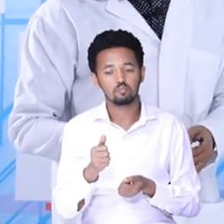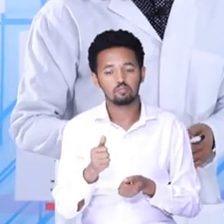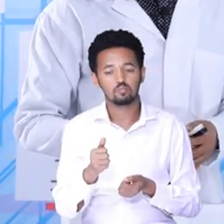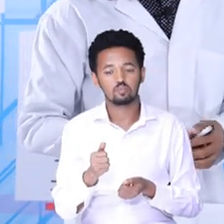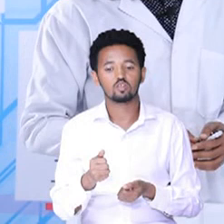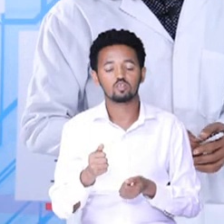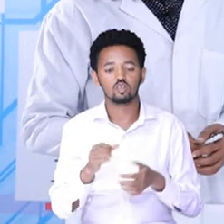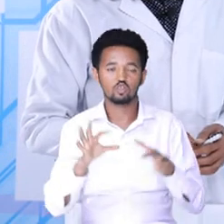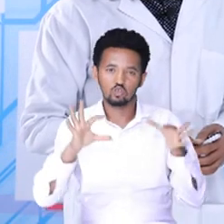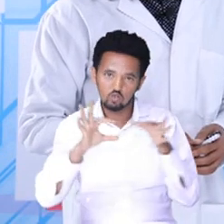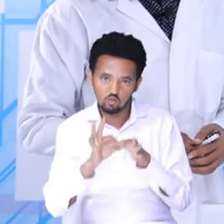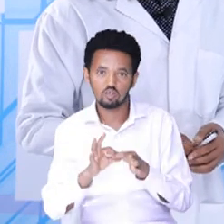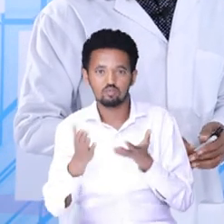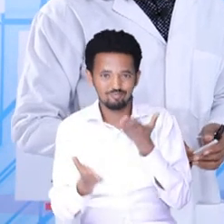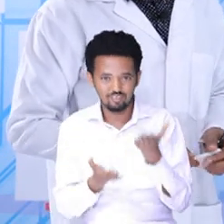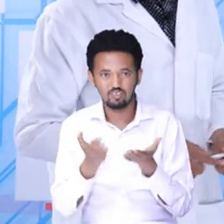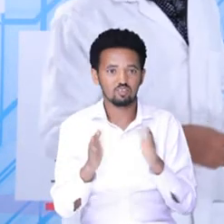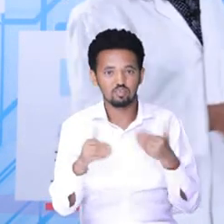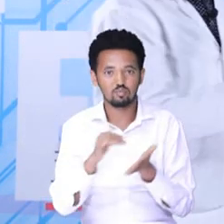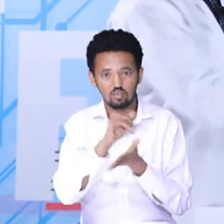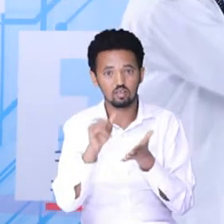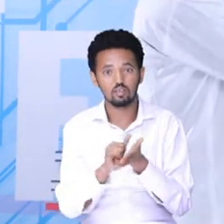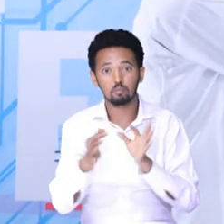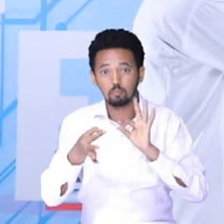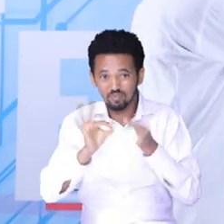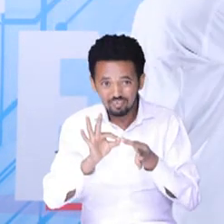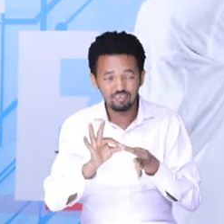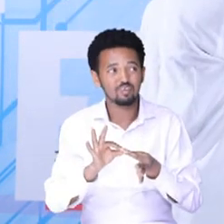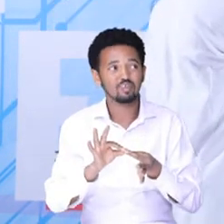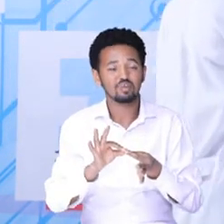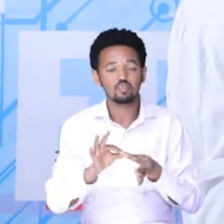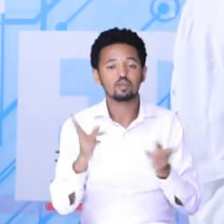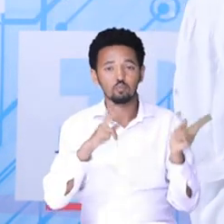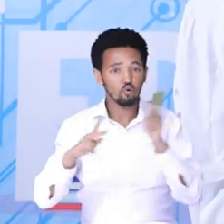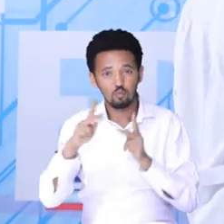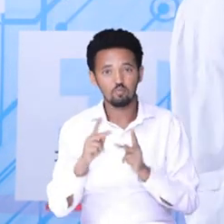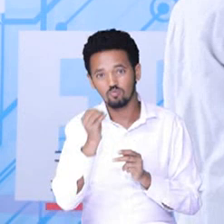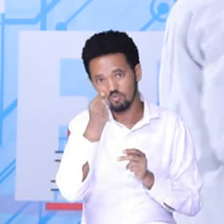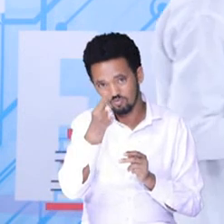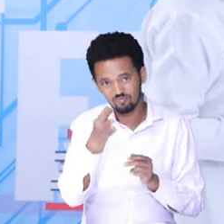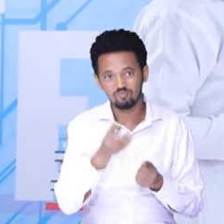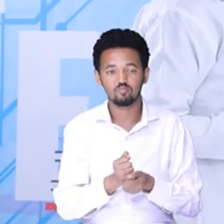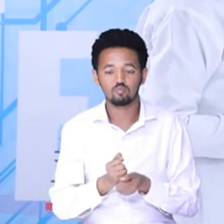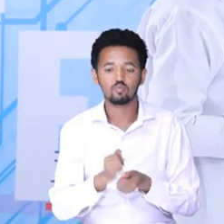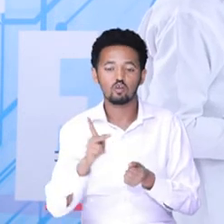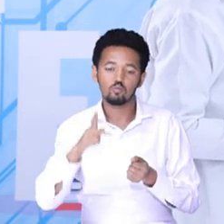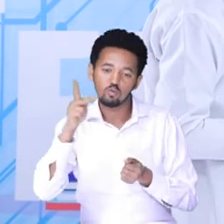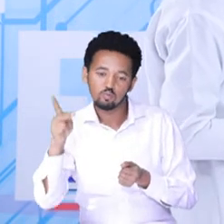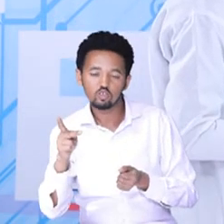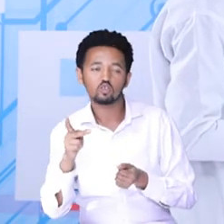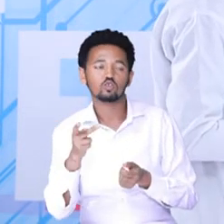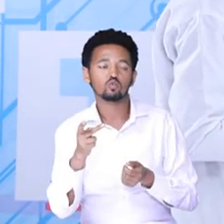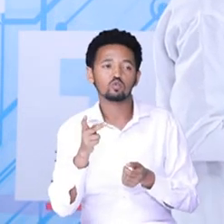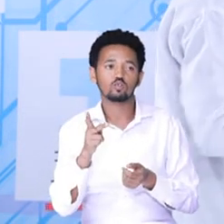of social services. That means there were a problem of provision of social